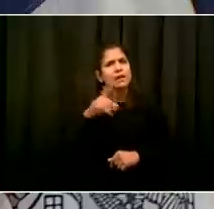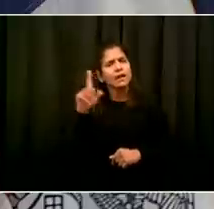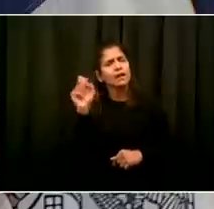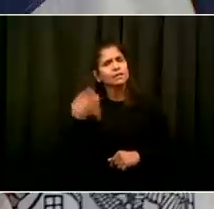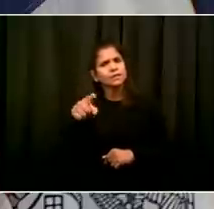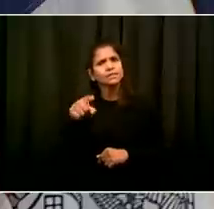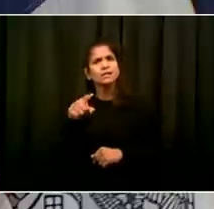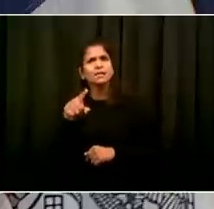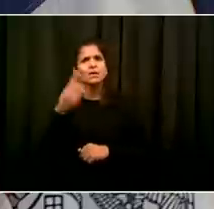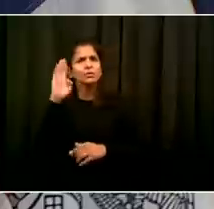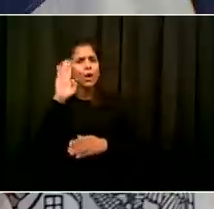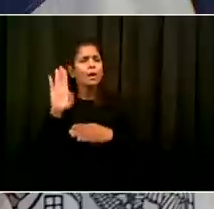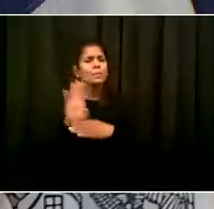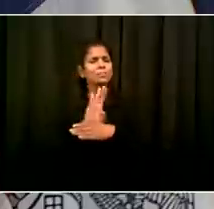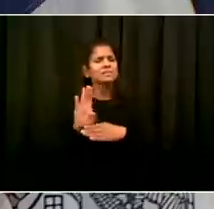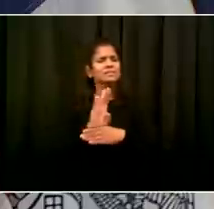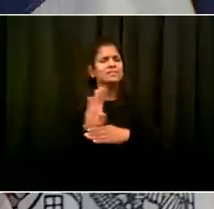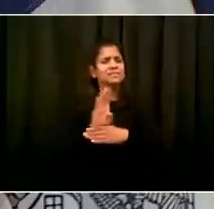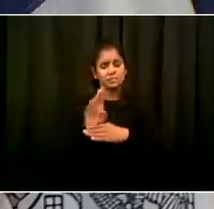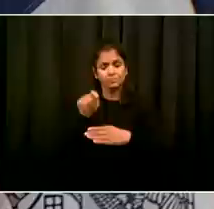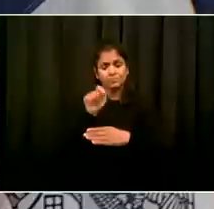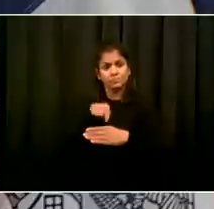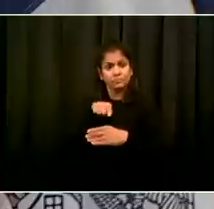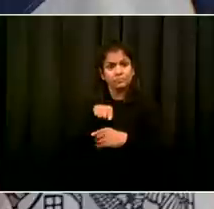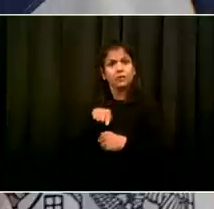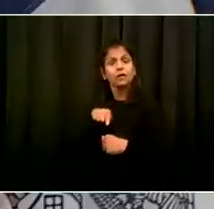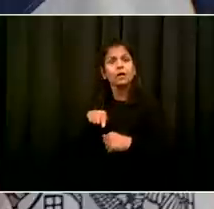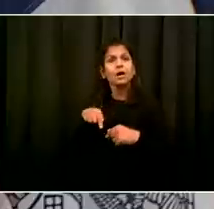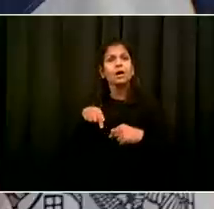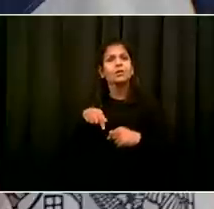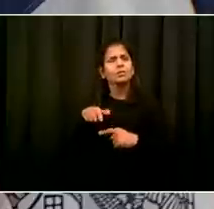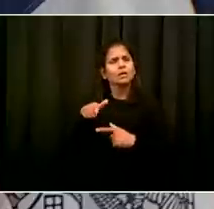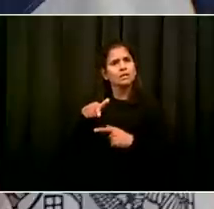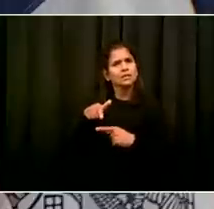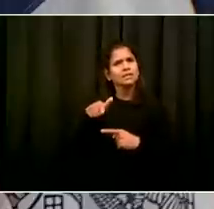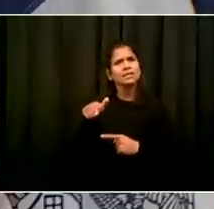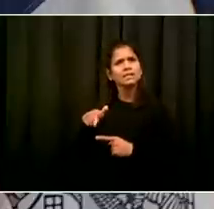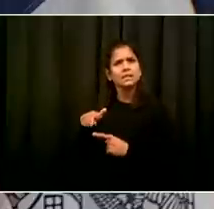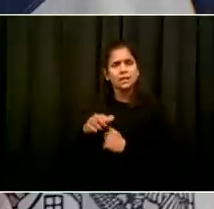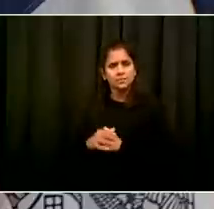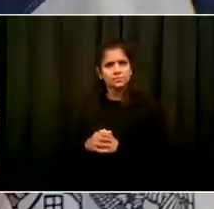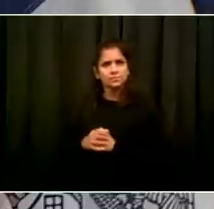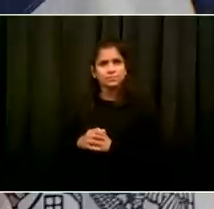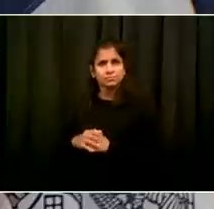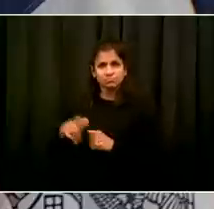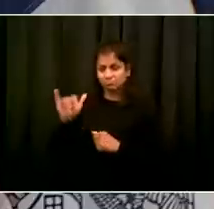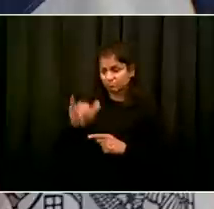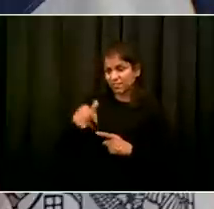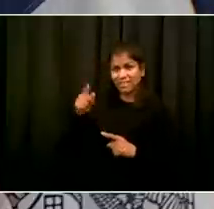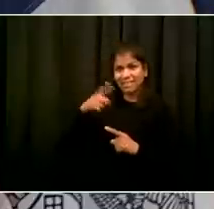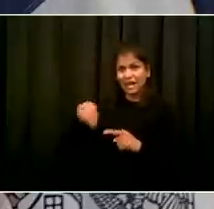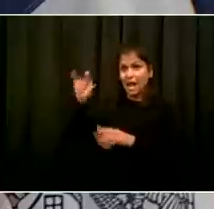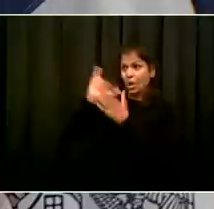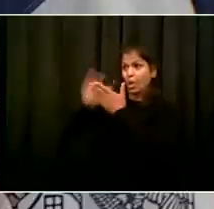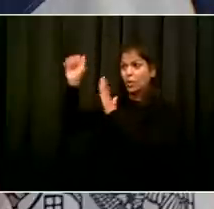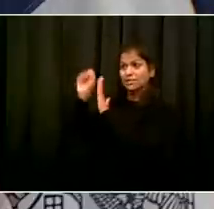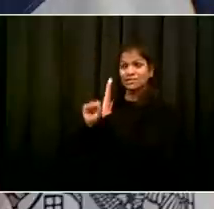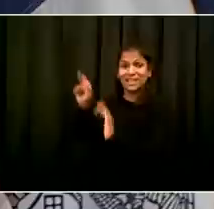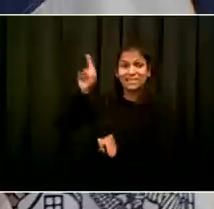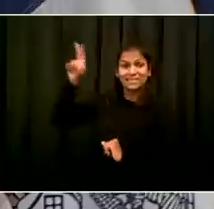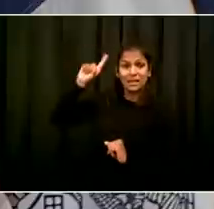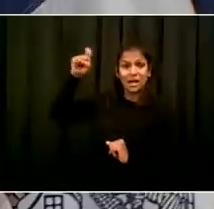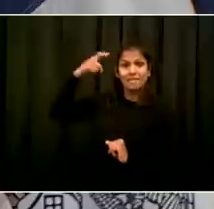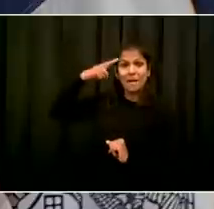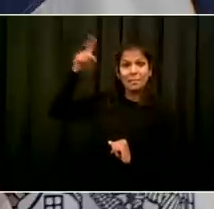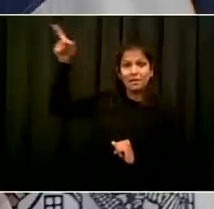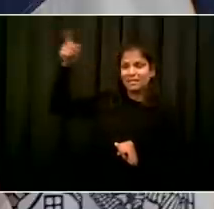It seems like there is a disagreement about whether or not the city should do this by zip code. The governor